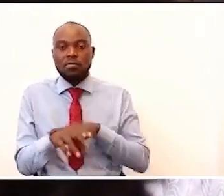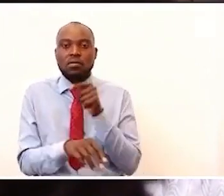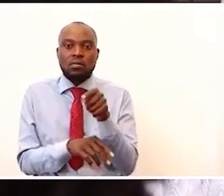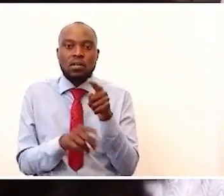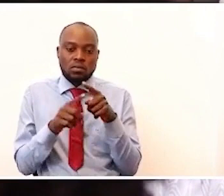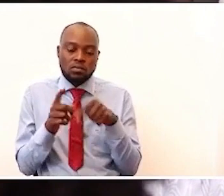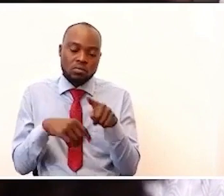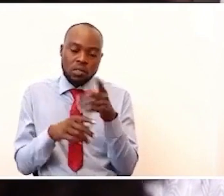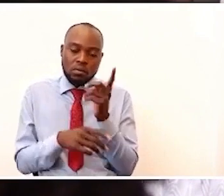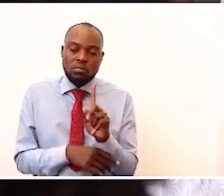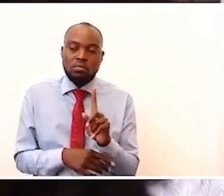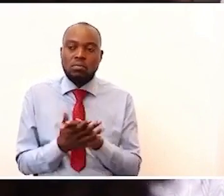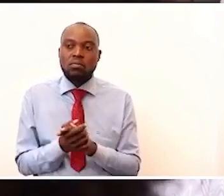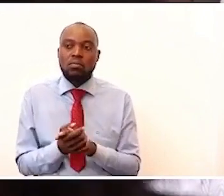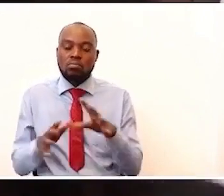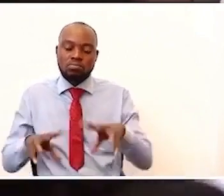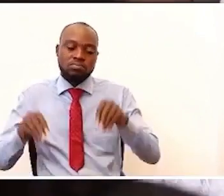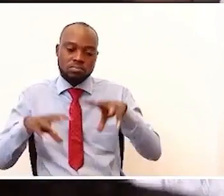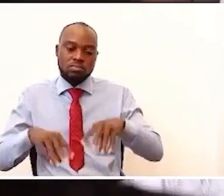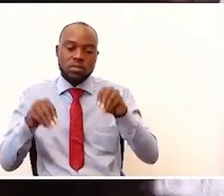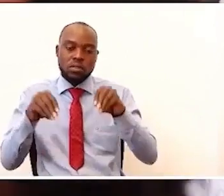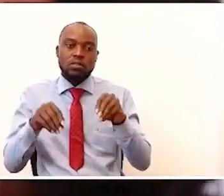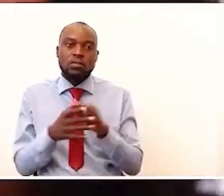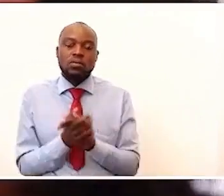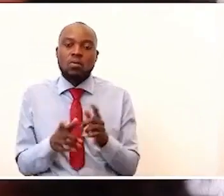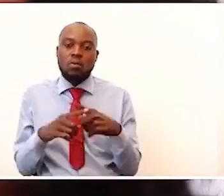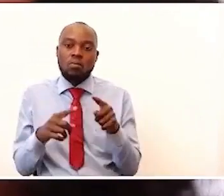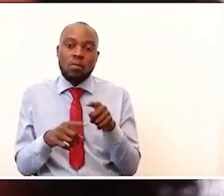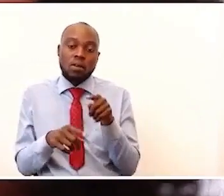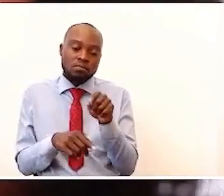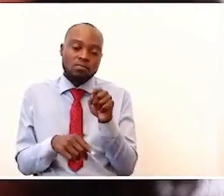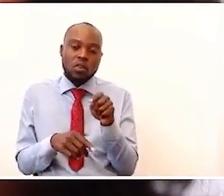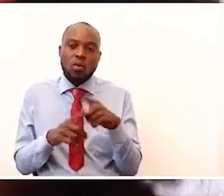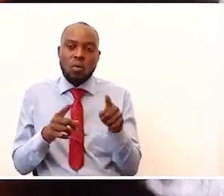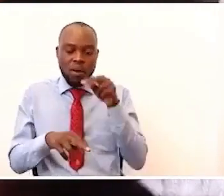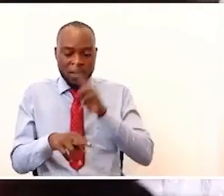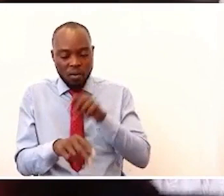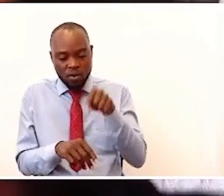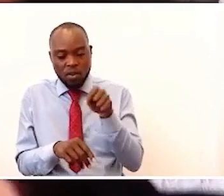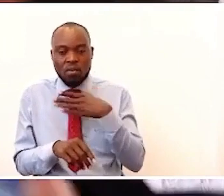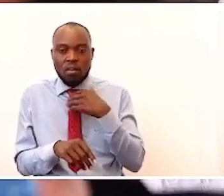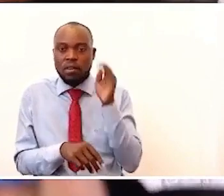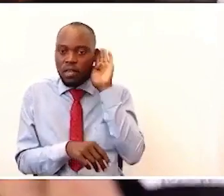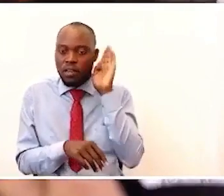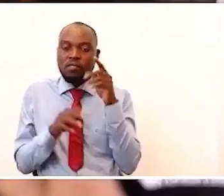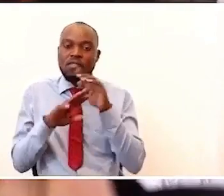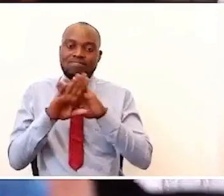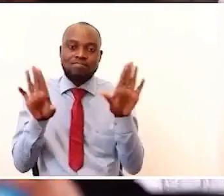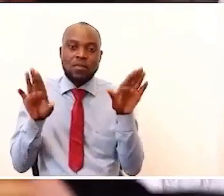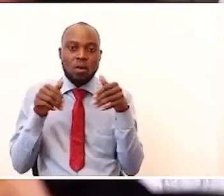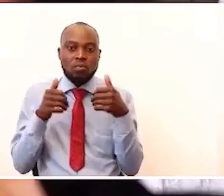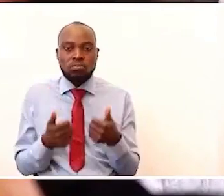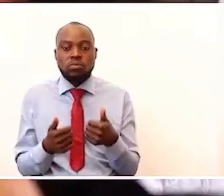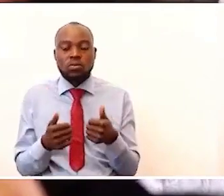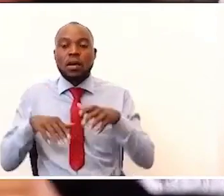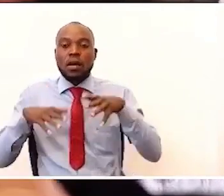going to the bush and all that stuff. But in the present situation we are in, I wanted to get a clear-cut plan on